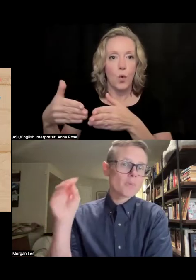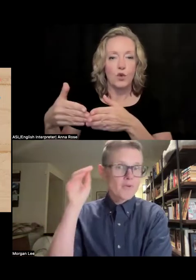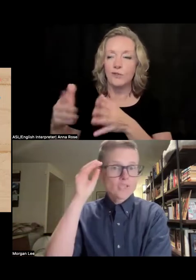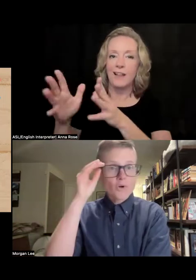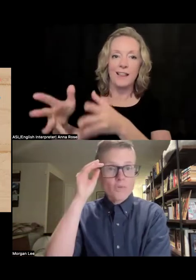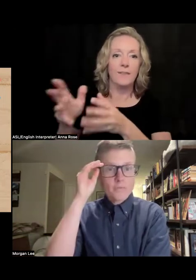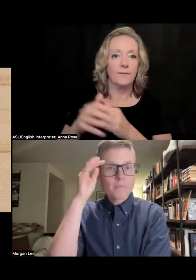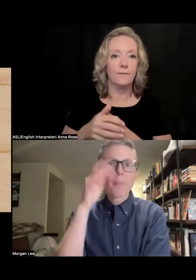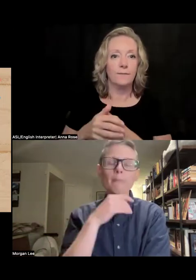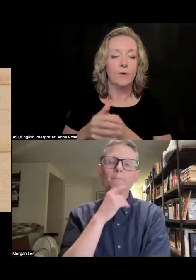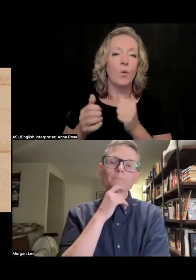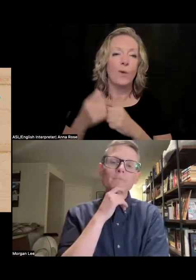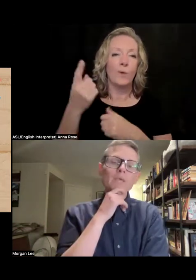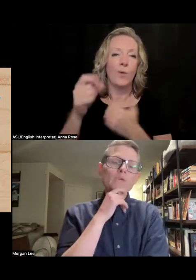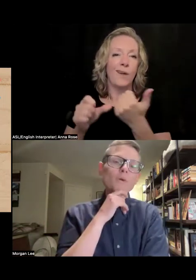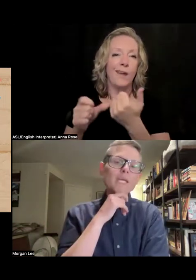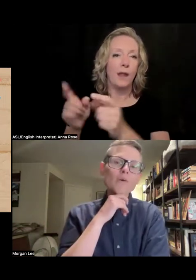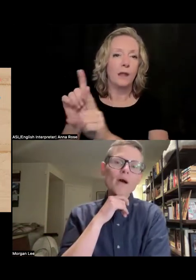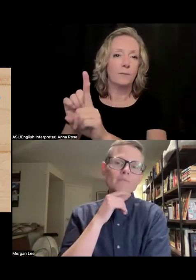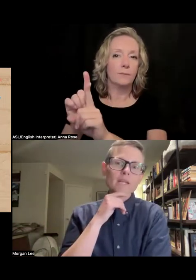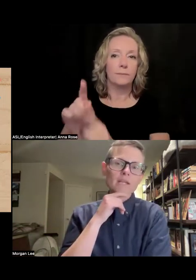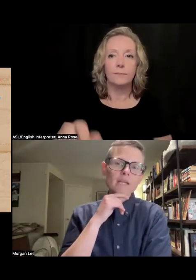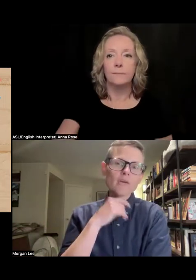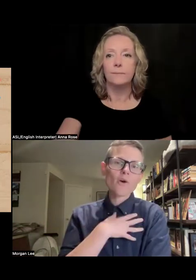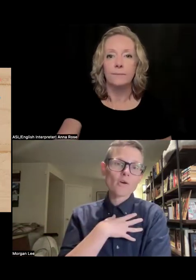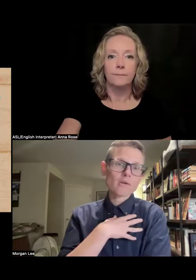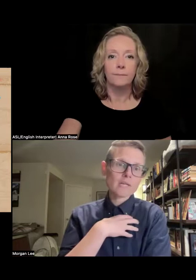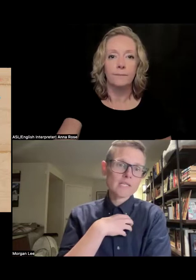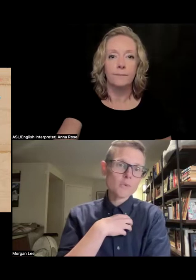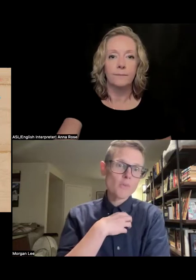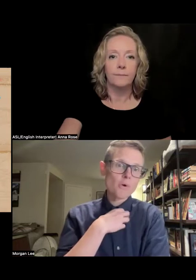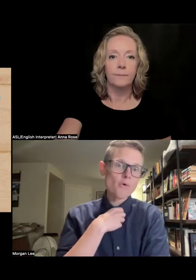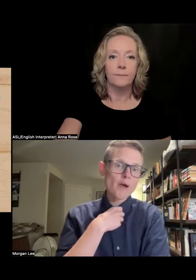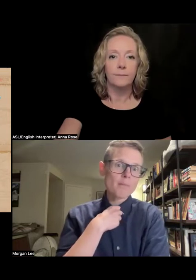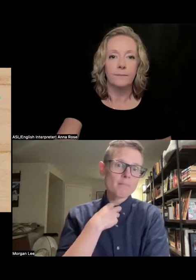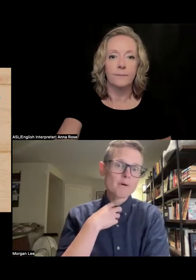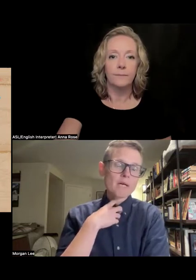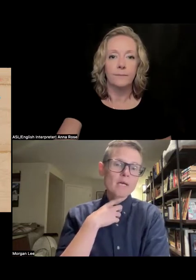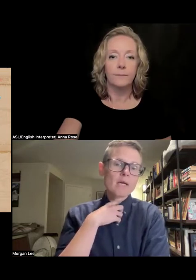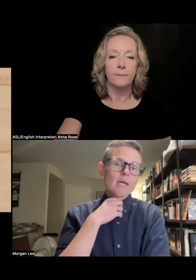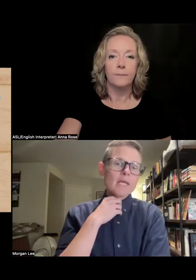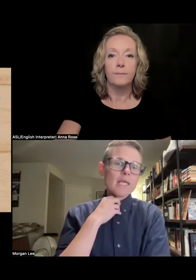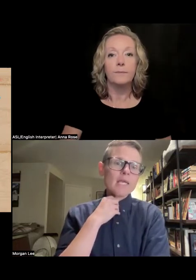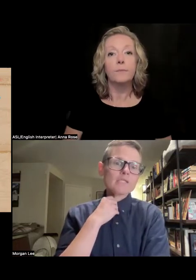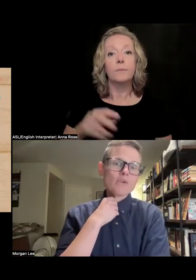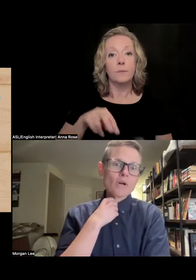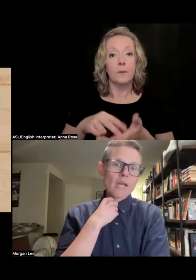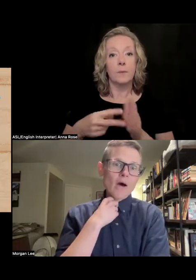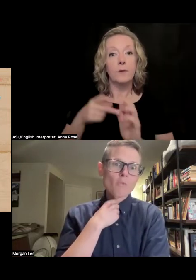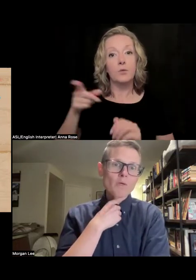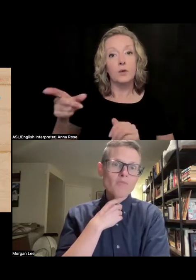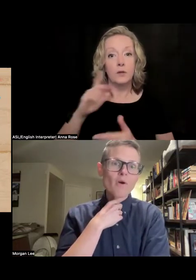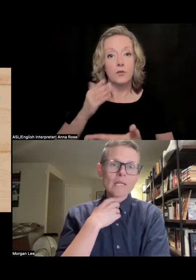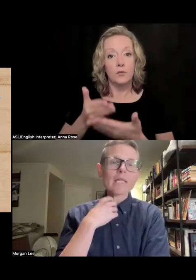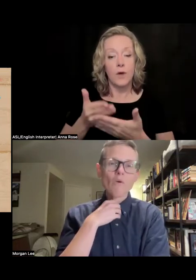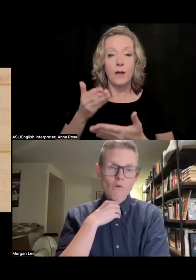one paraprofessional. So when he arrived at kindergarten into our program, he started